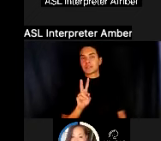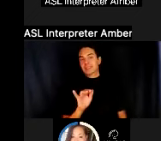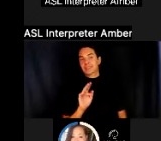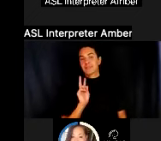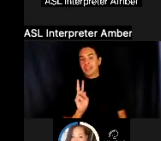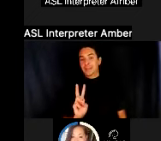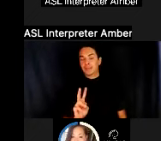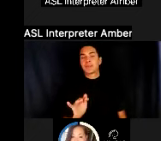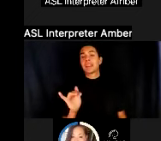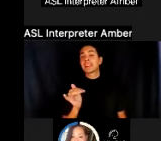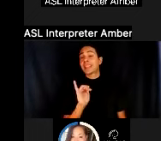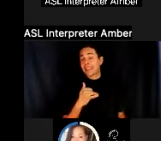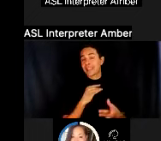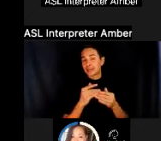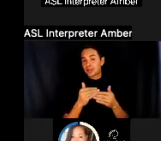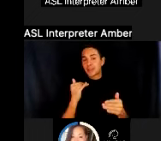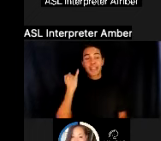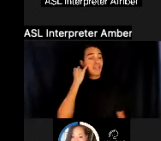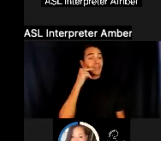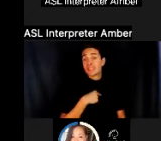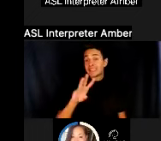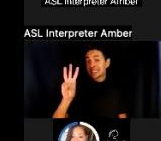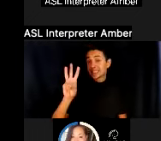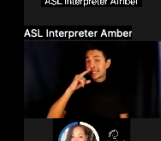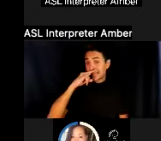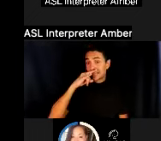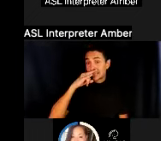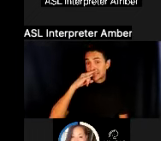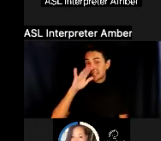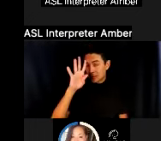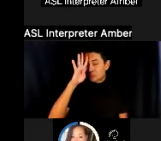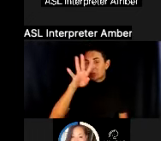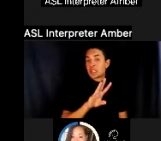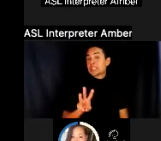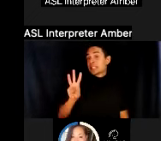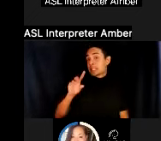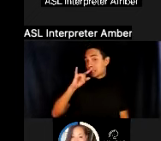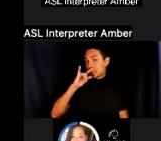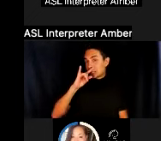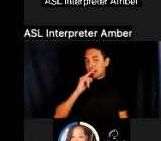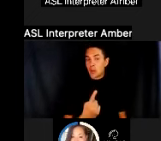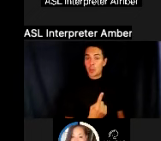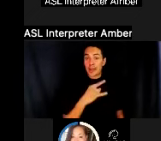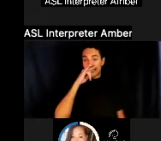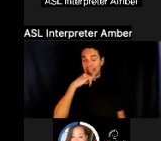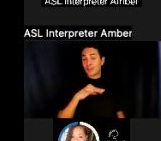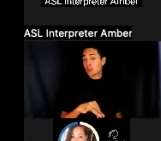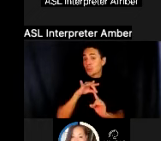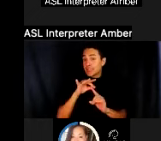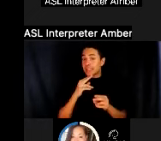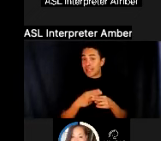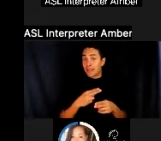before, if she has 6 kids, and one of those kids has a unique name and that name